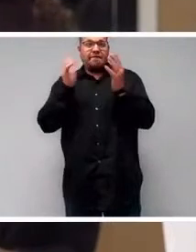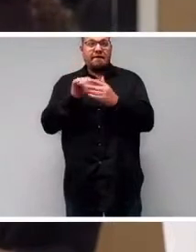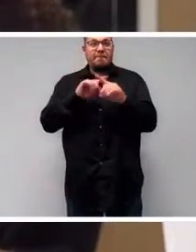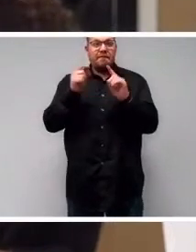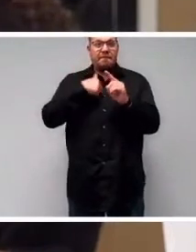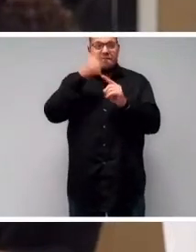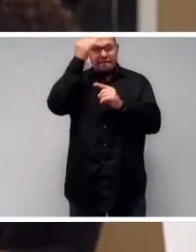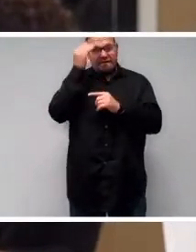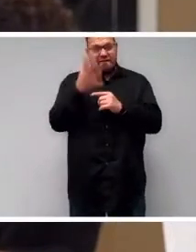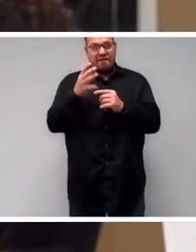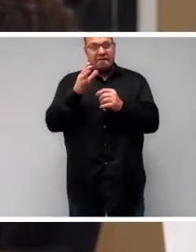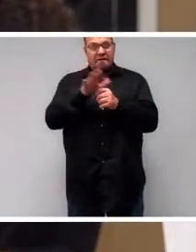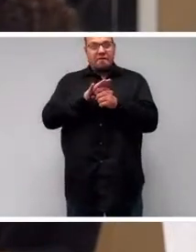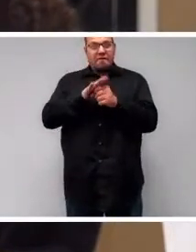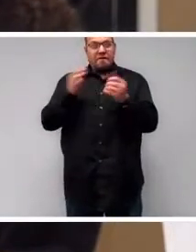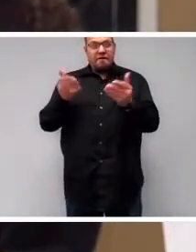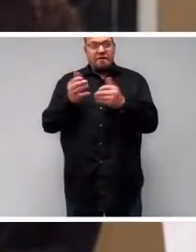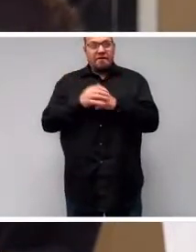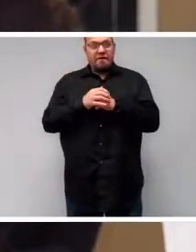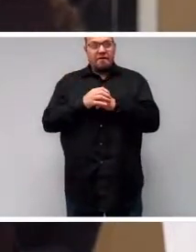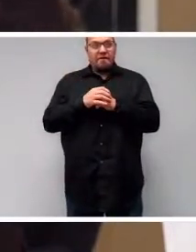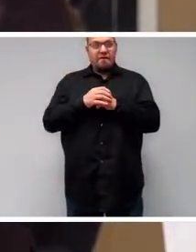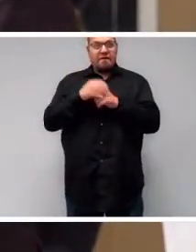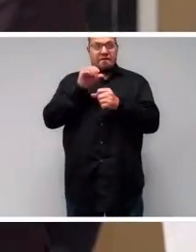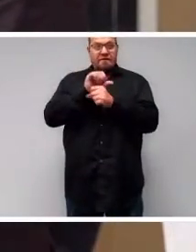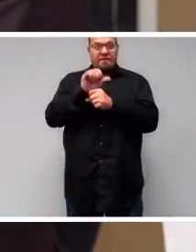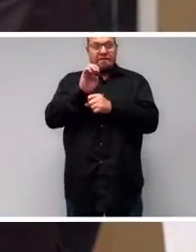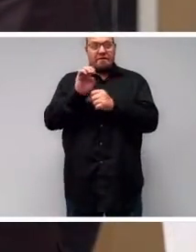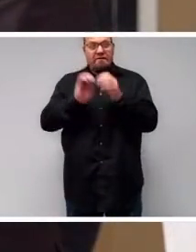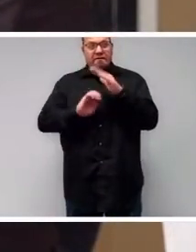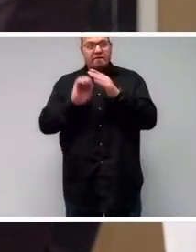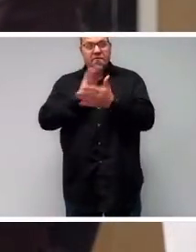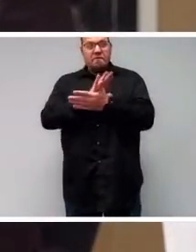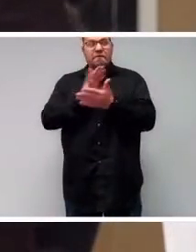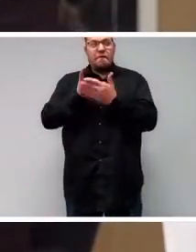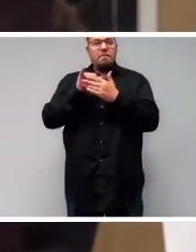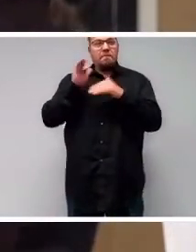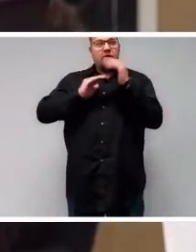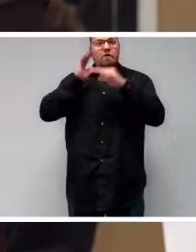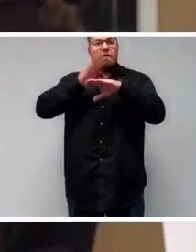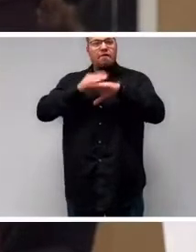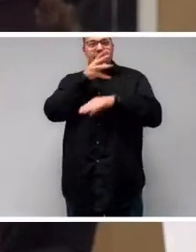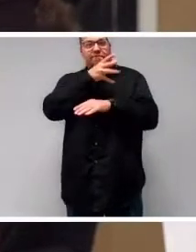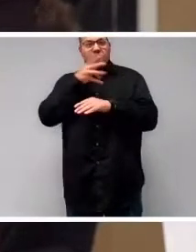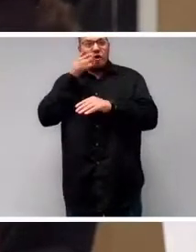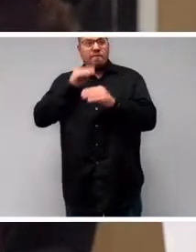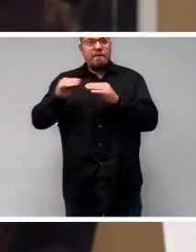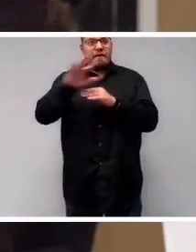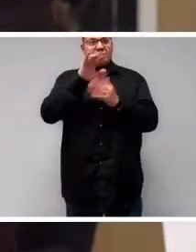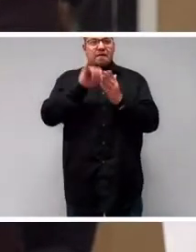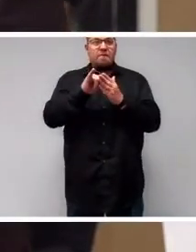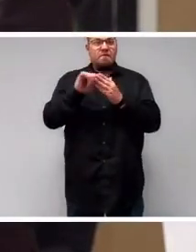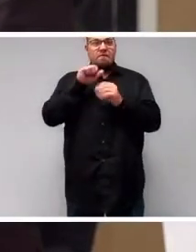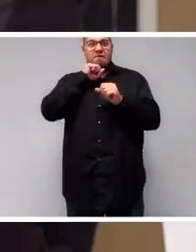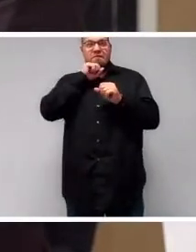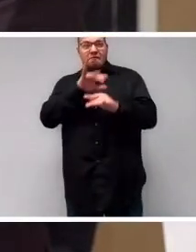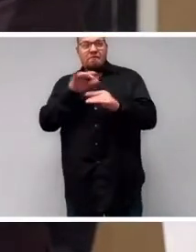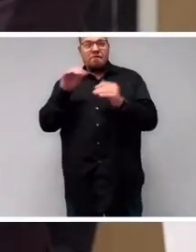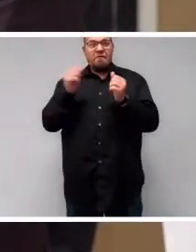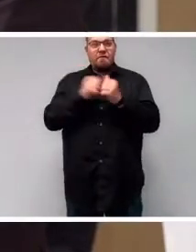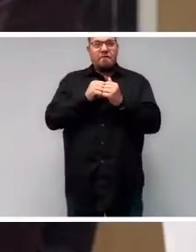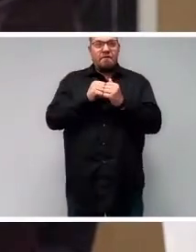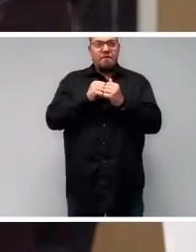locally, Chavez Elementary School was built on farmland. And it was contaminated with dalprin,